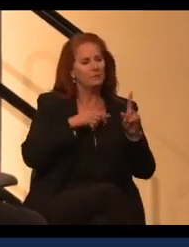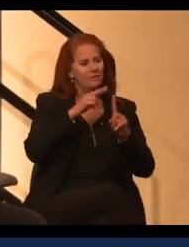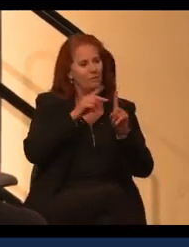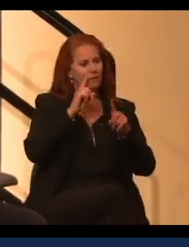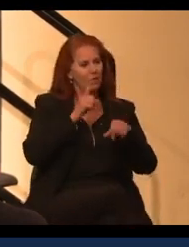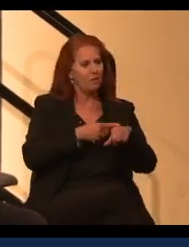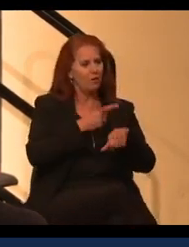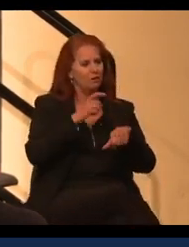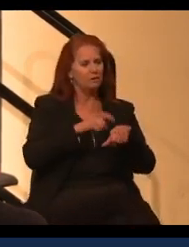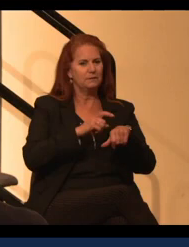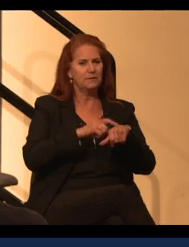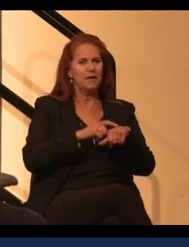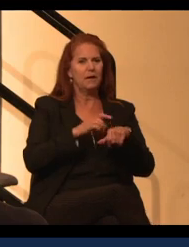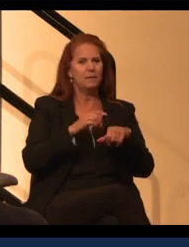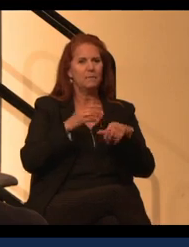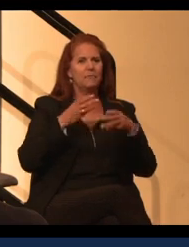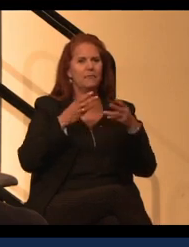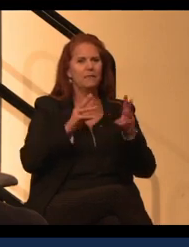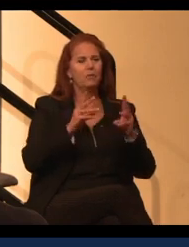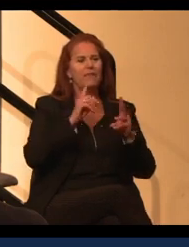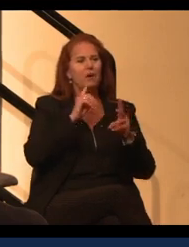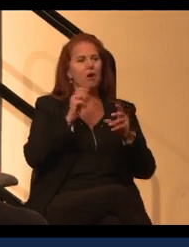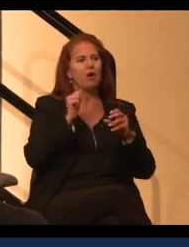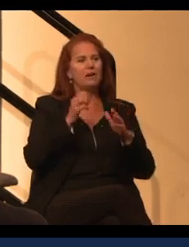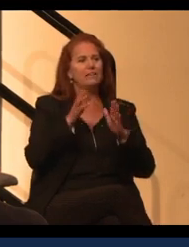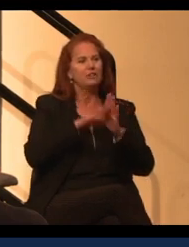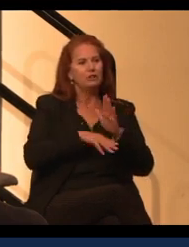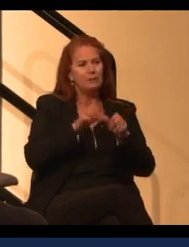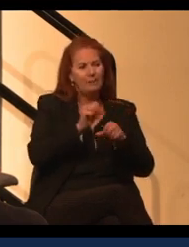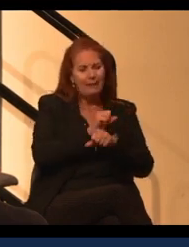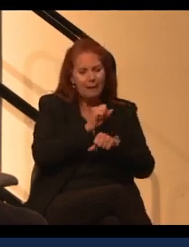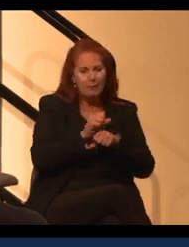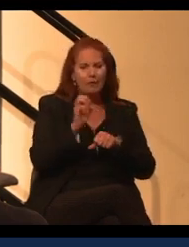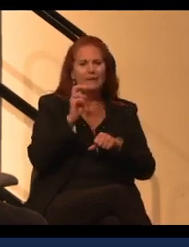ways that international postdocs are a form of cheap labor,